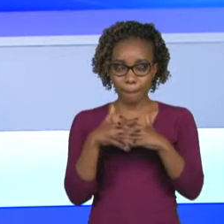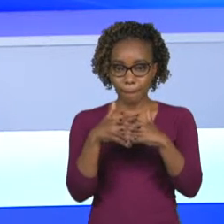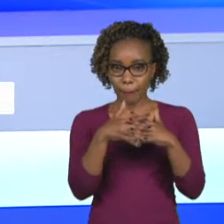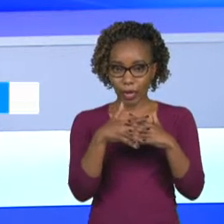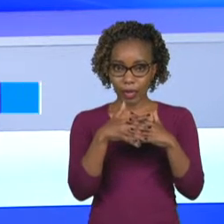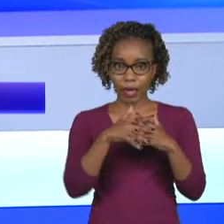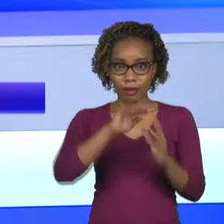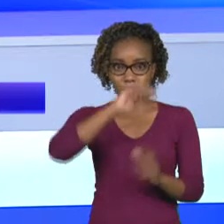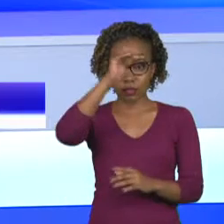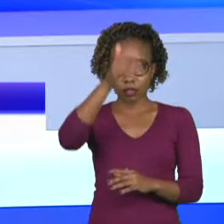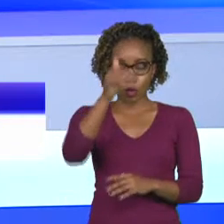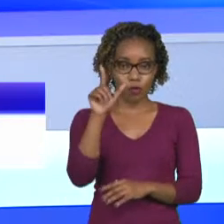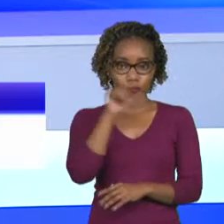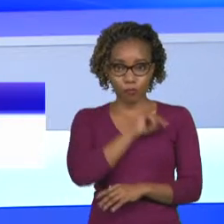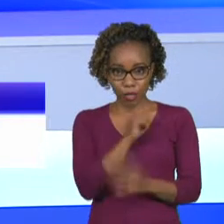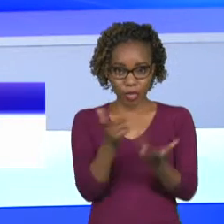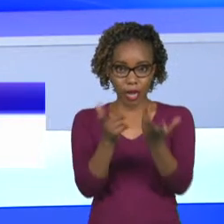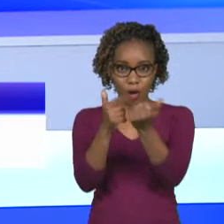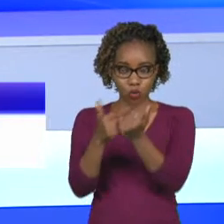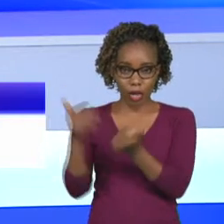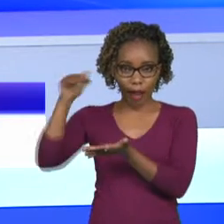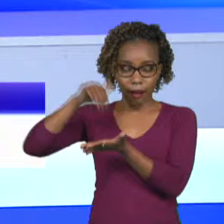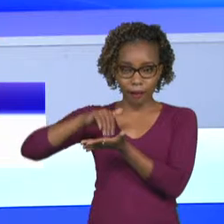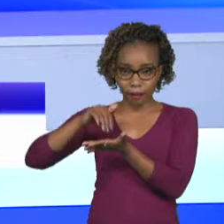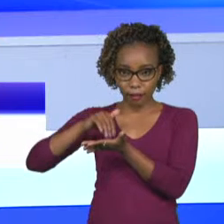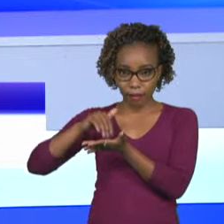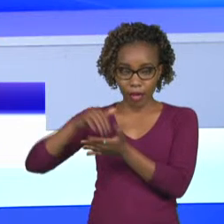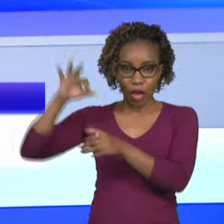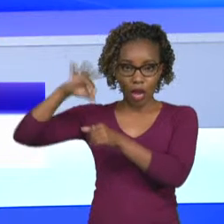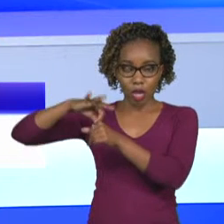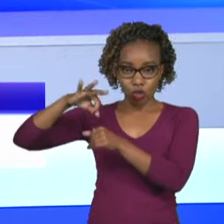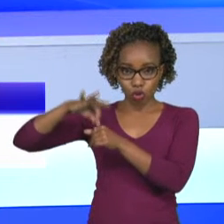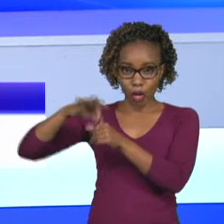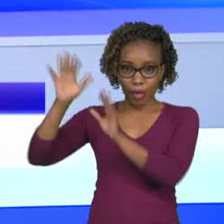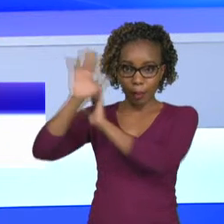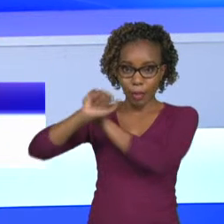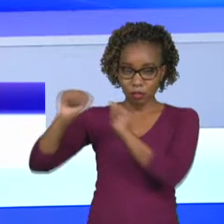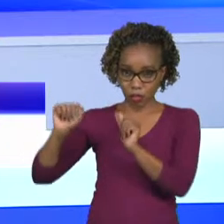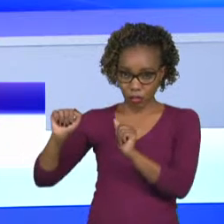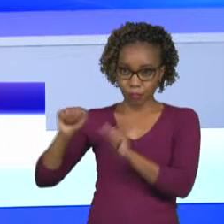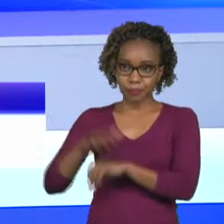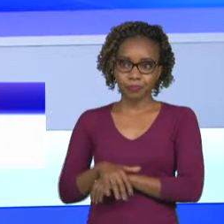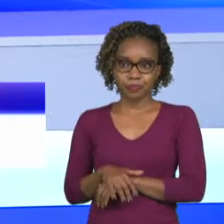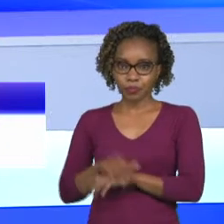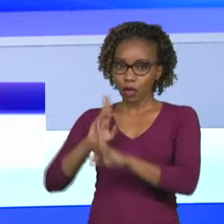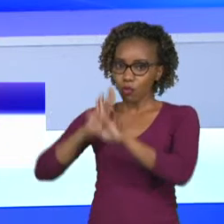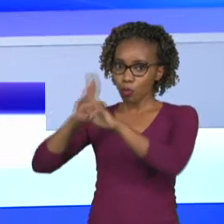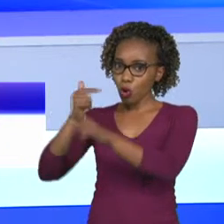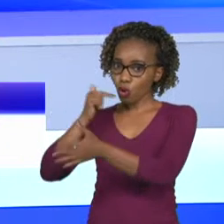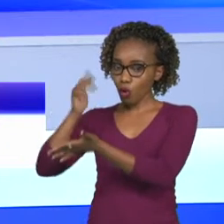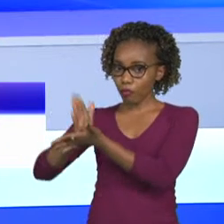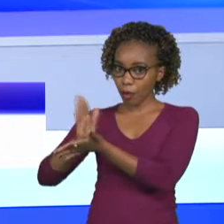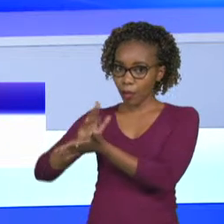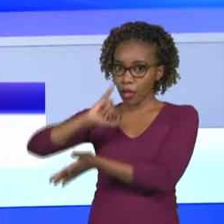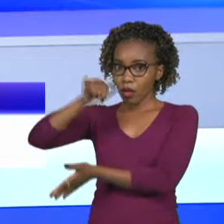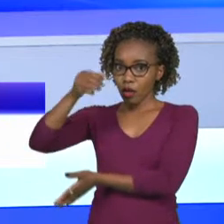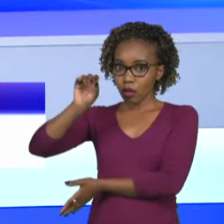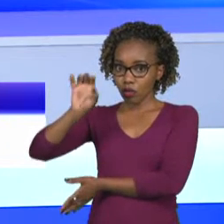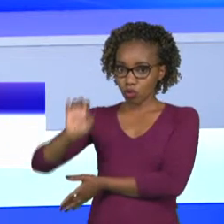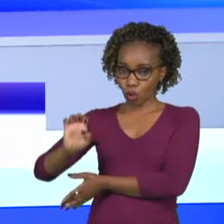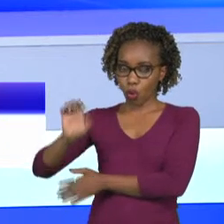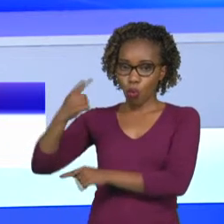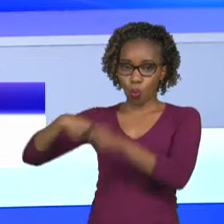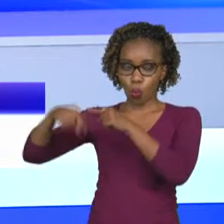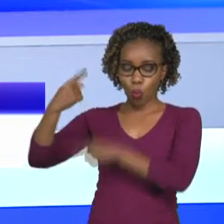Georgia has completed a manual recount of all the ballots cast there in the presidential election, and the results confirm that Joe Biden won in